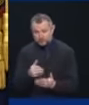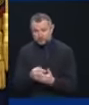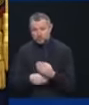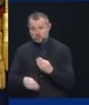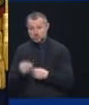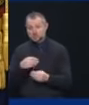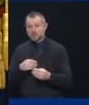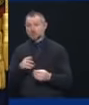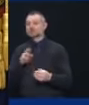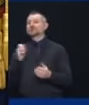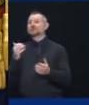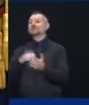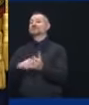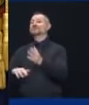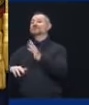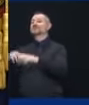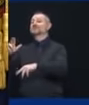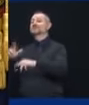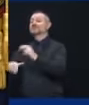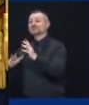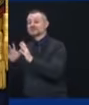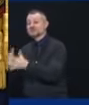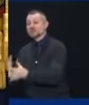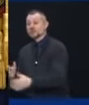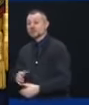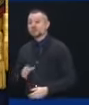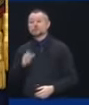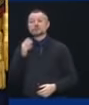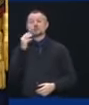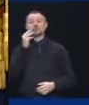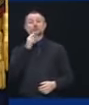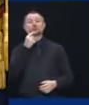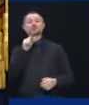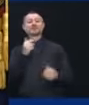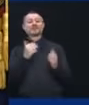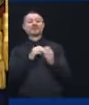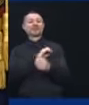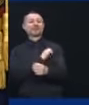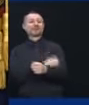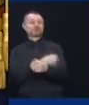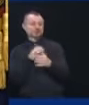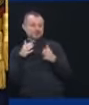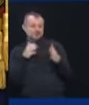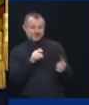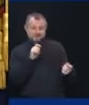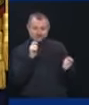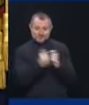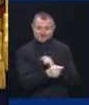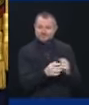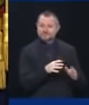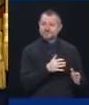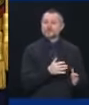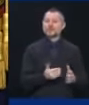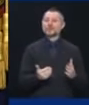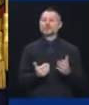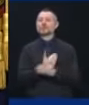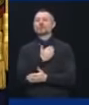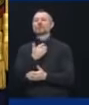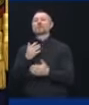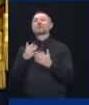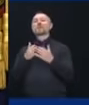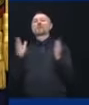the green transformation, the new public facilities,